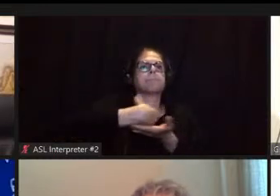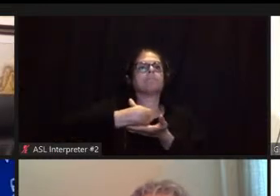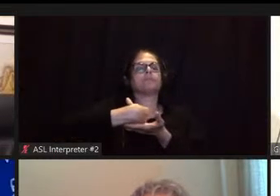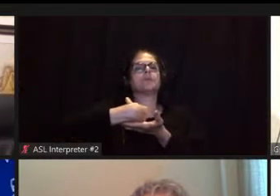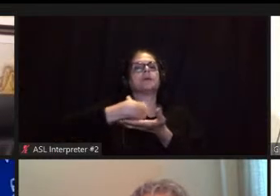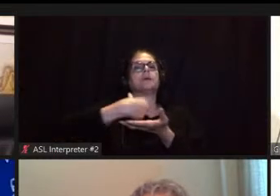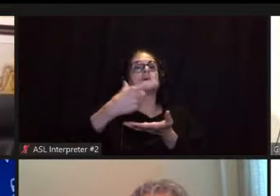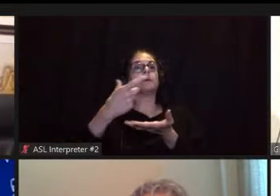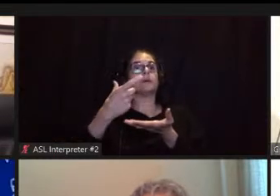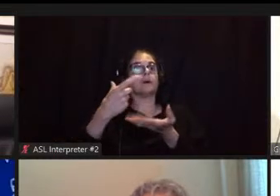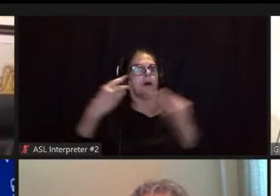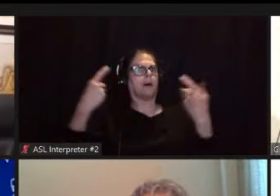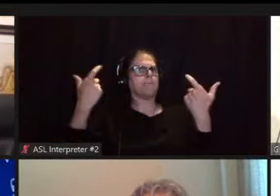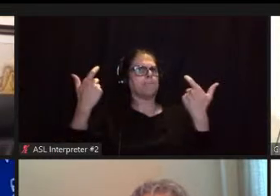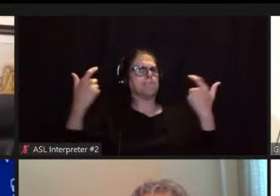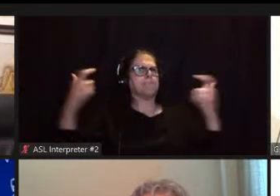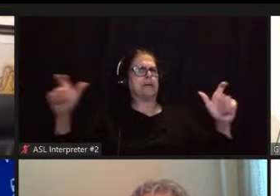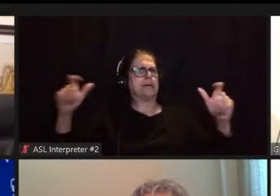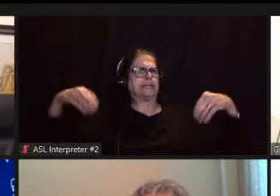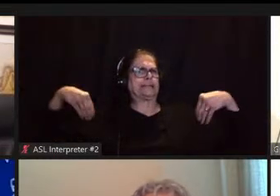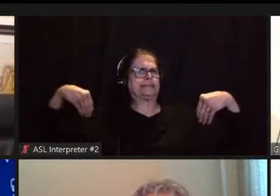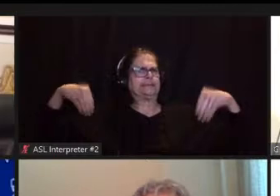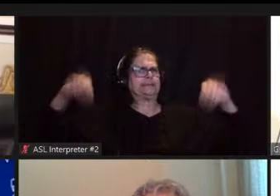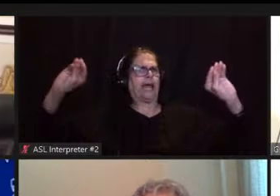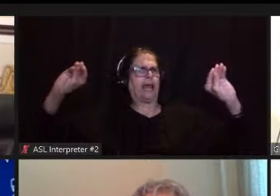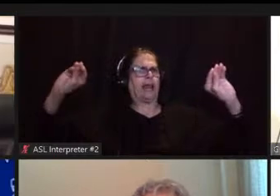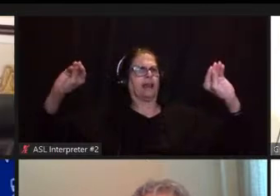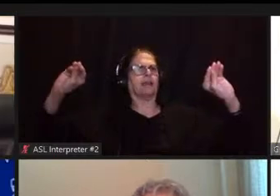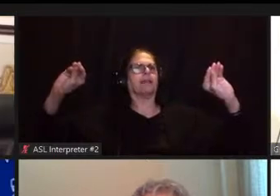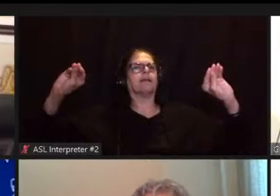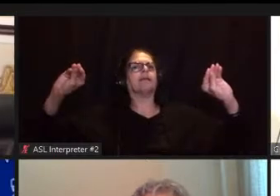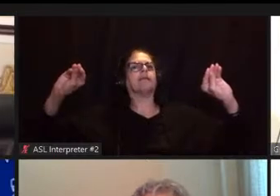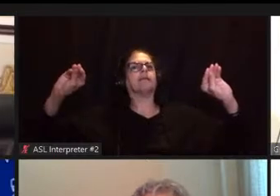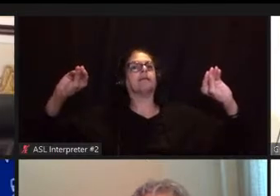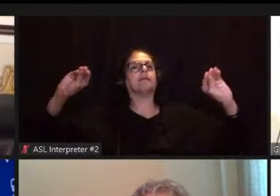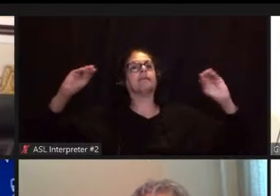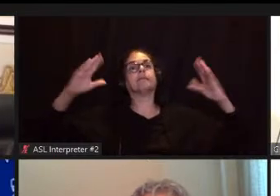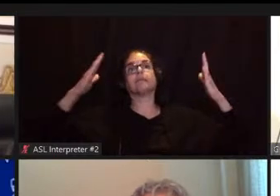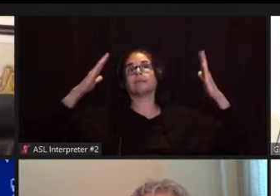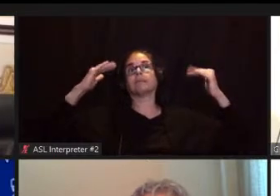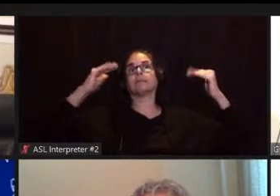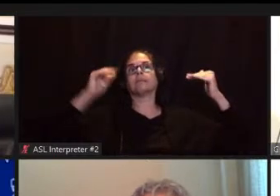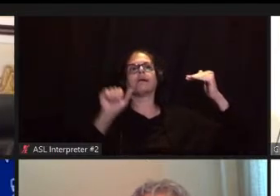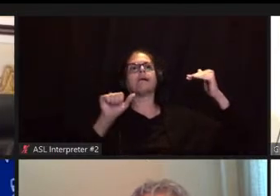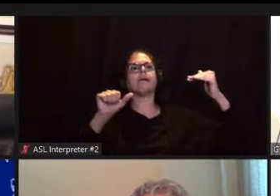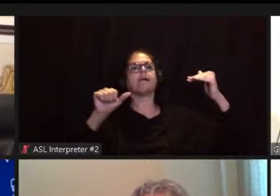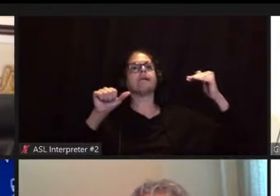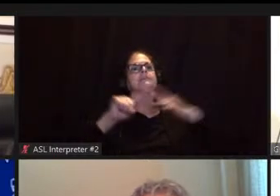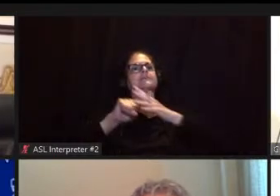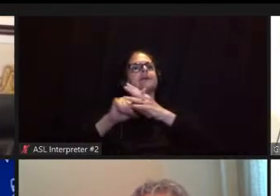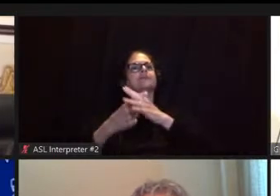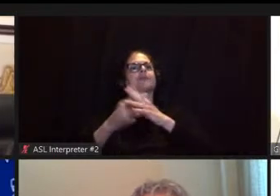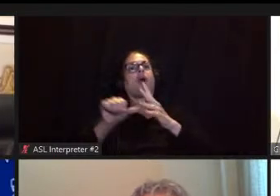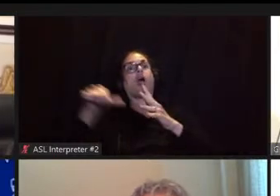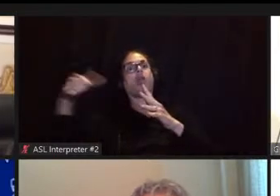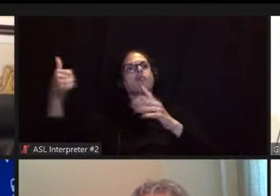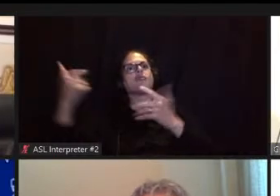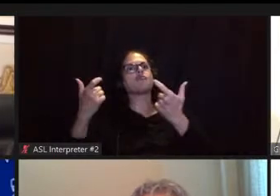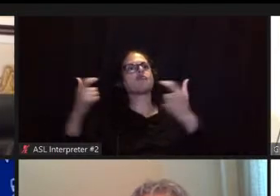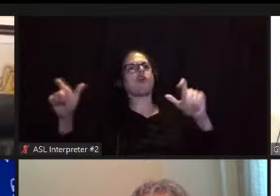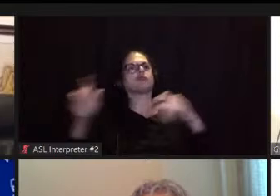with this big sale like that, that opens the market for other large commercial sales as well, because there's been a lot